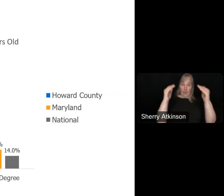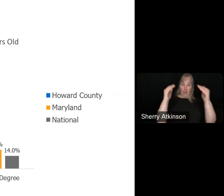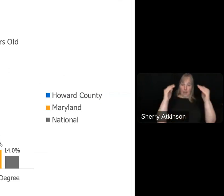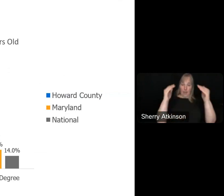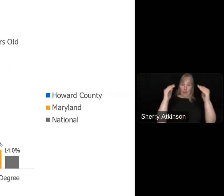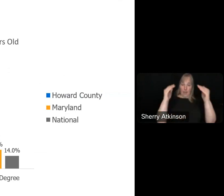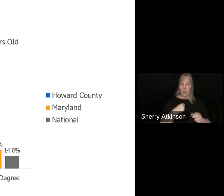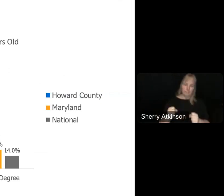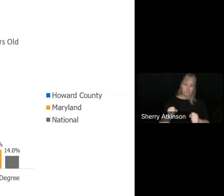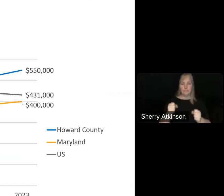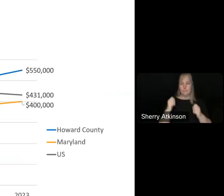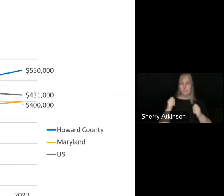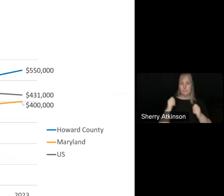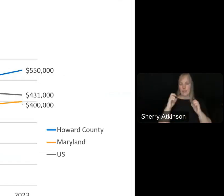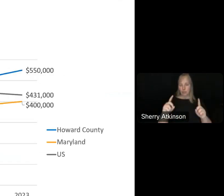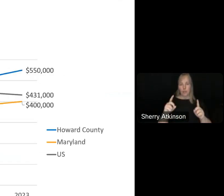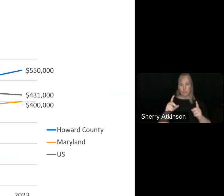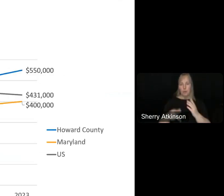our county.